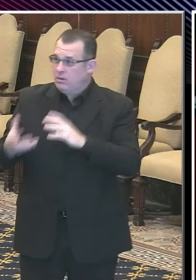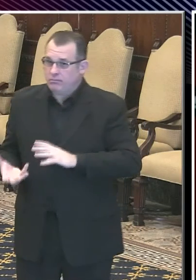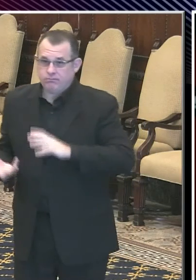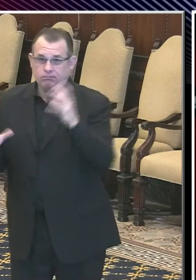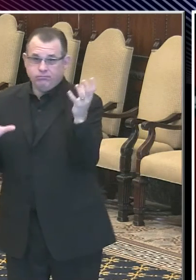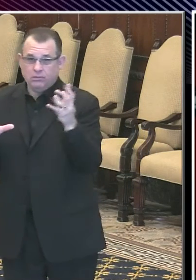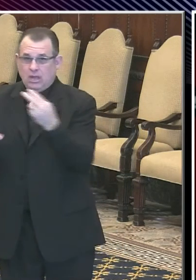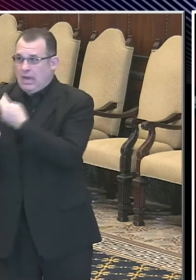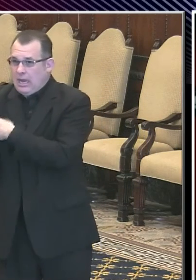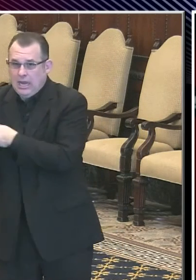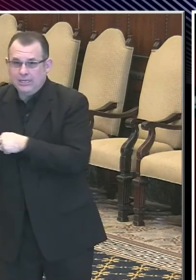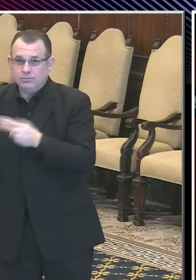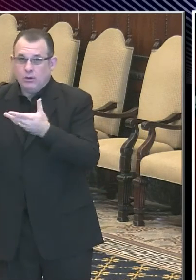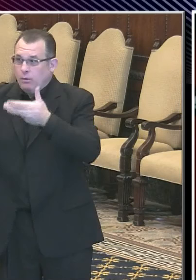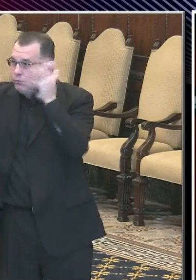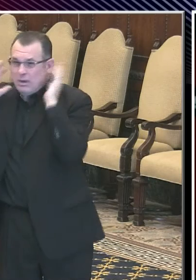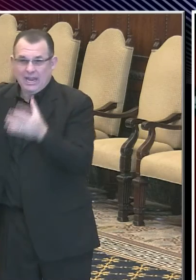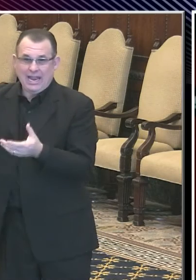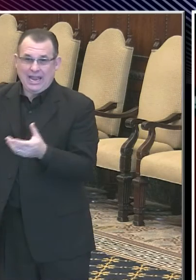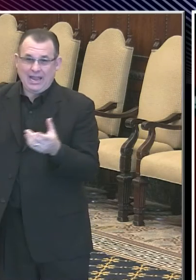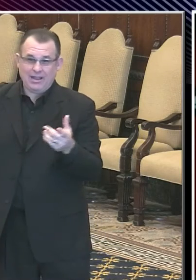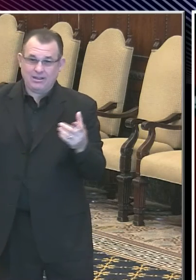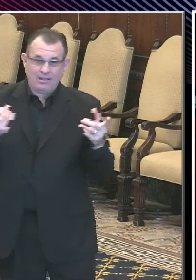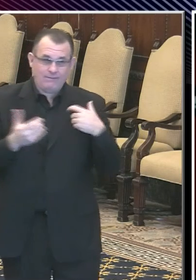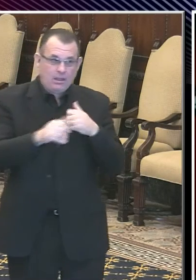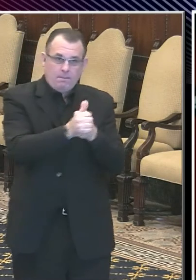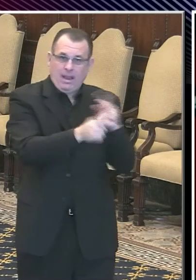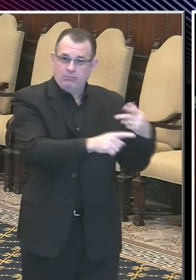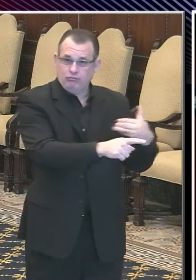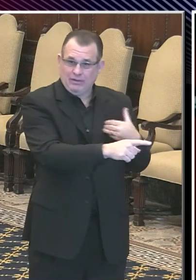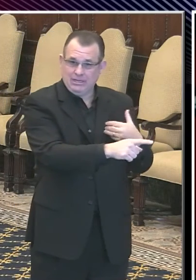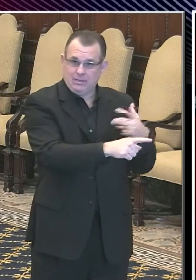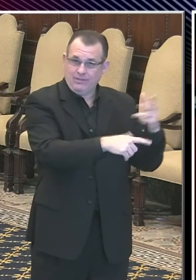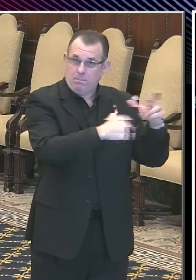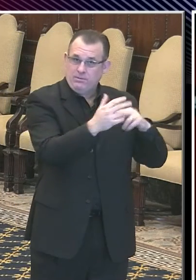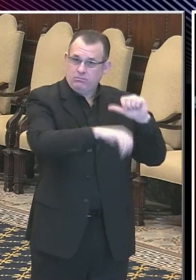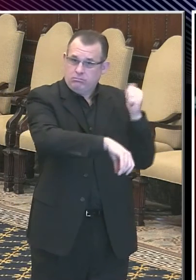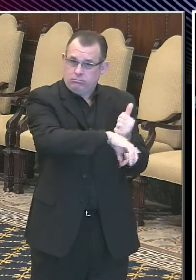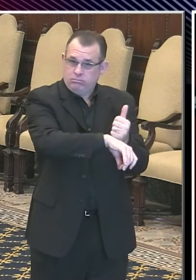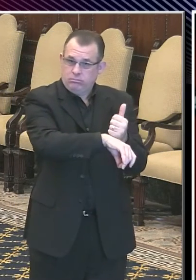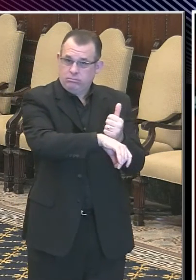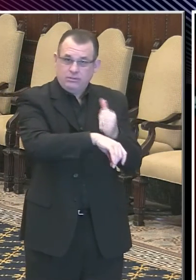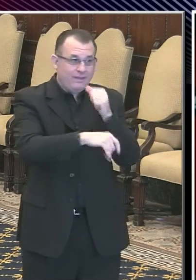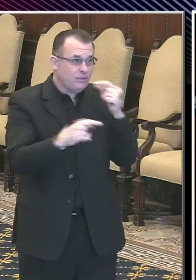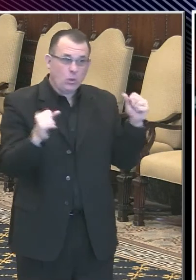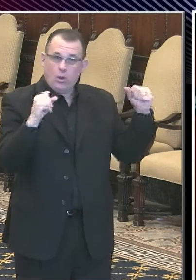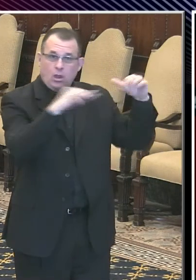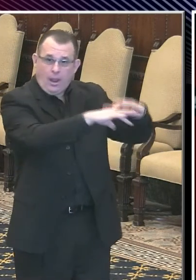overwhelmed. So better to build it and they don't come than to not build it at all.